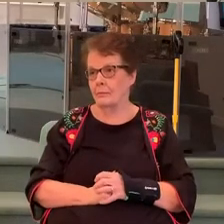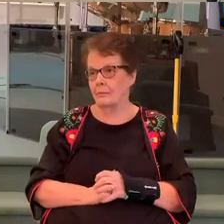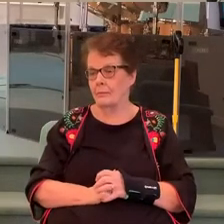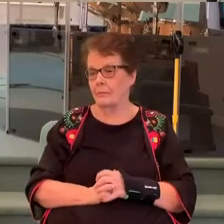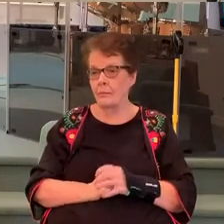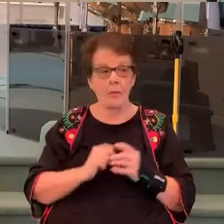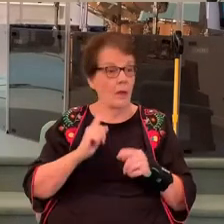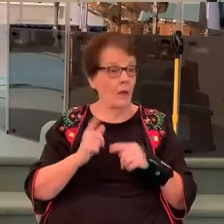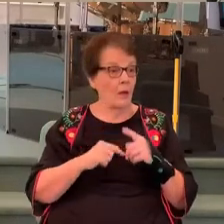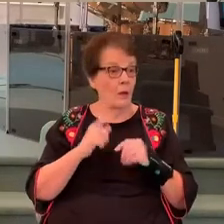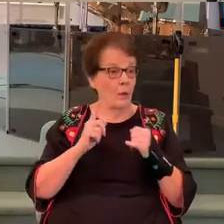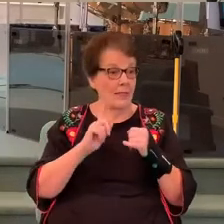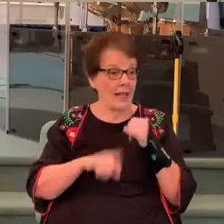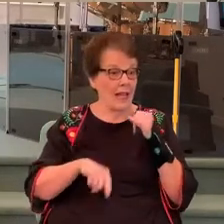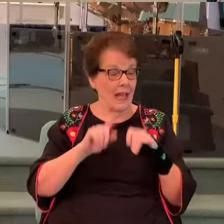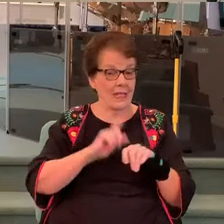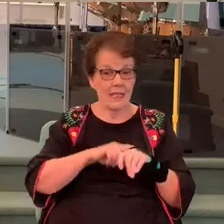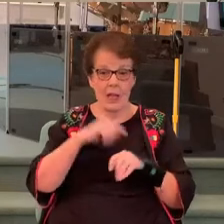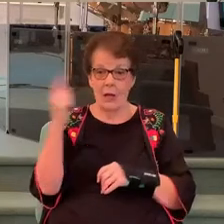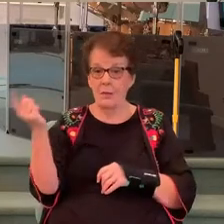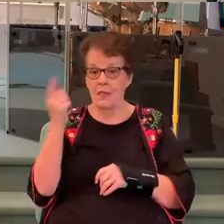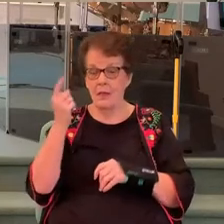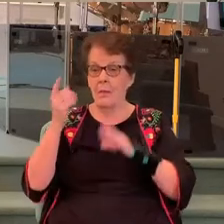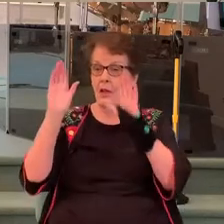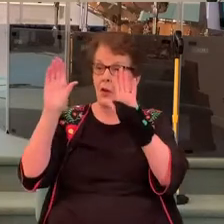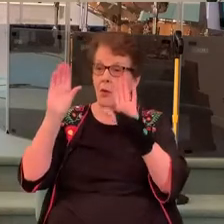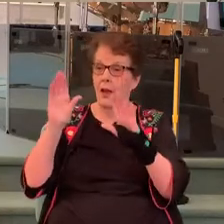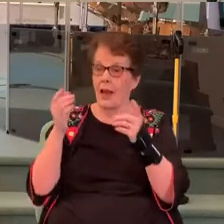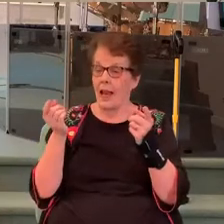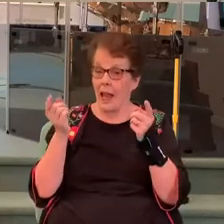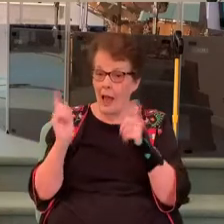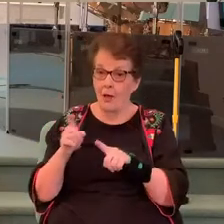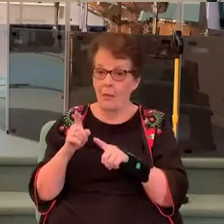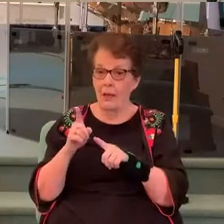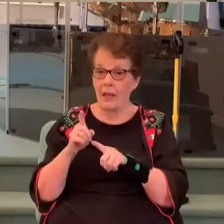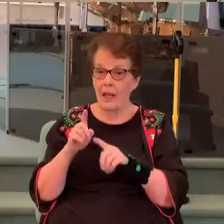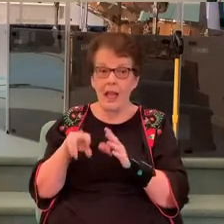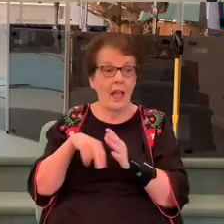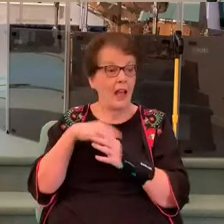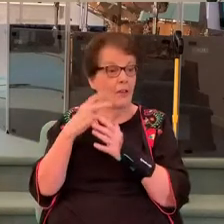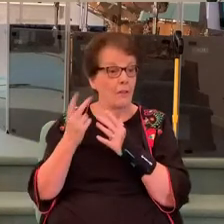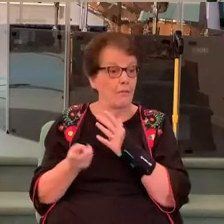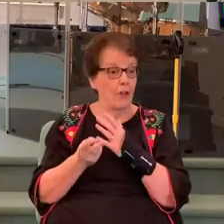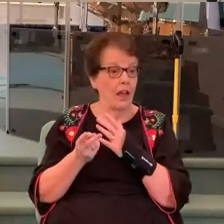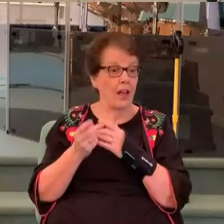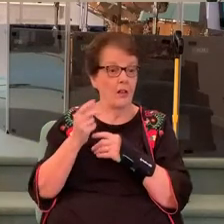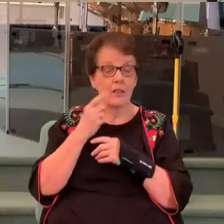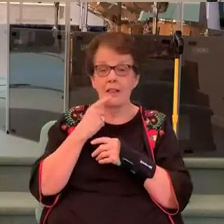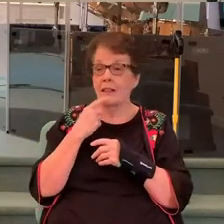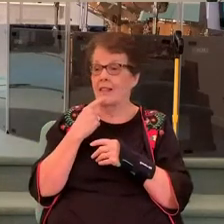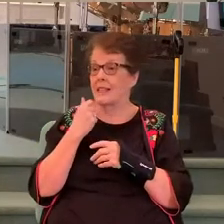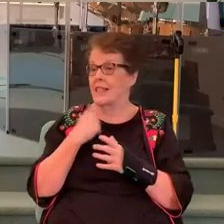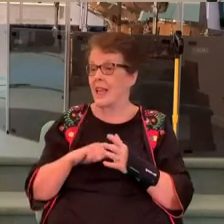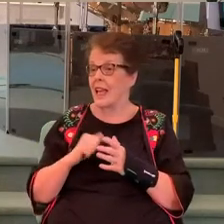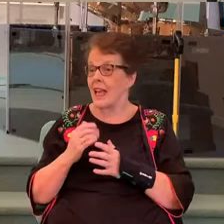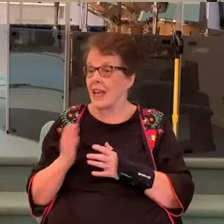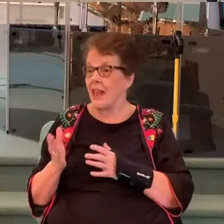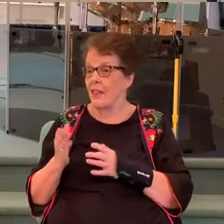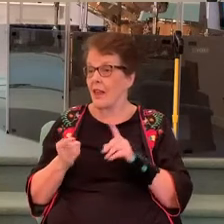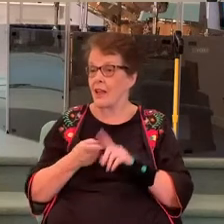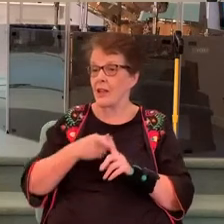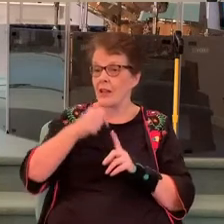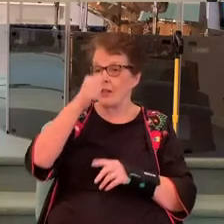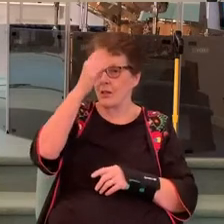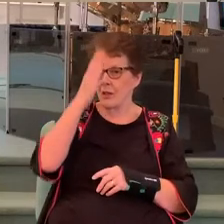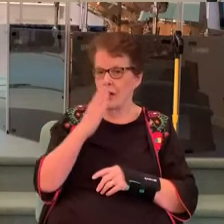When's the last time something great happened in your life and you failed to say anything about it to the one that gave it to